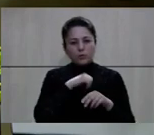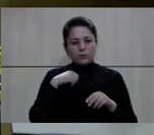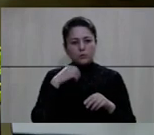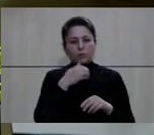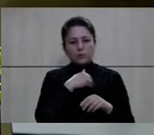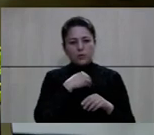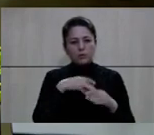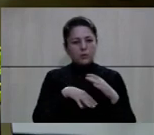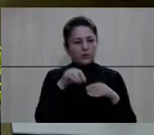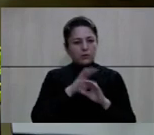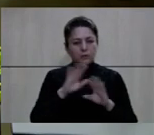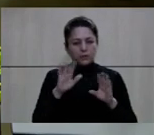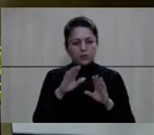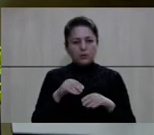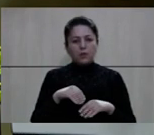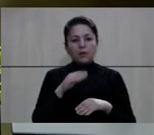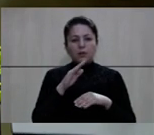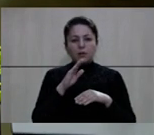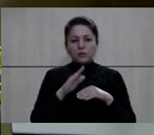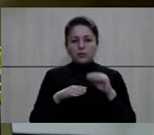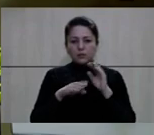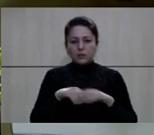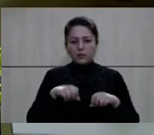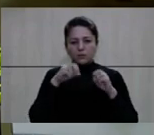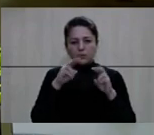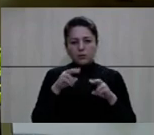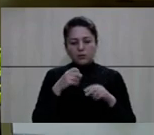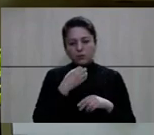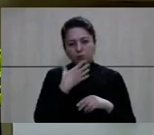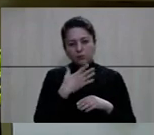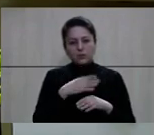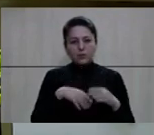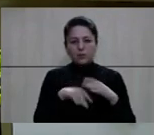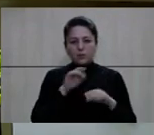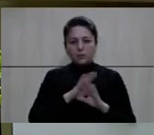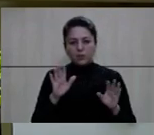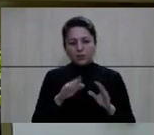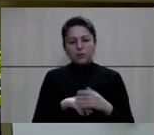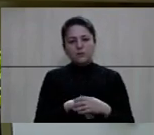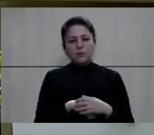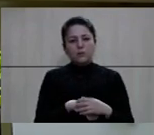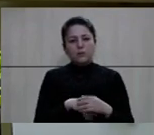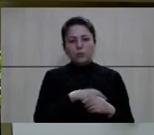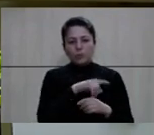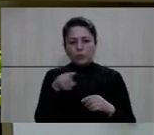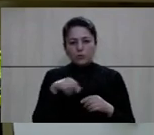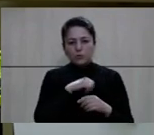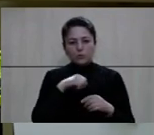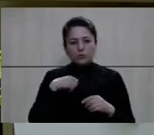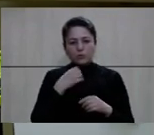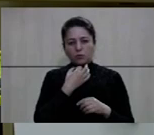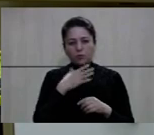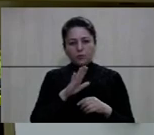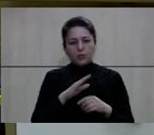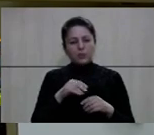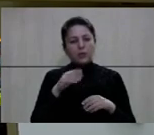egallamagan, u kasblarini yoqtirgan mashg'ulotlarini kasb sifatida tanlamagan, ya'ni ular o'zlariga yoqtirmaydigan